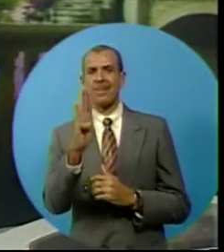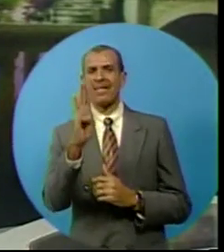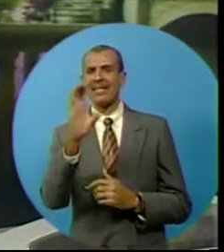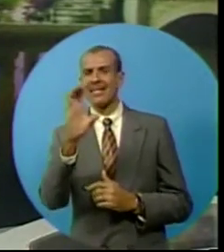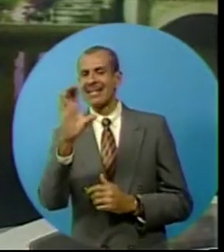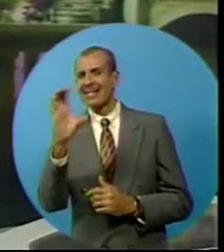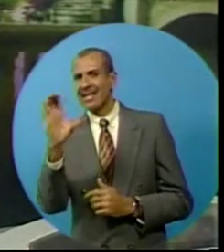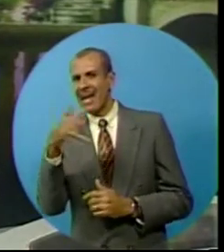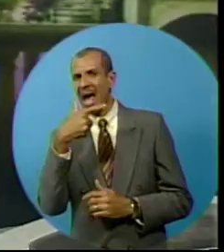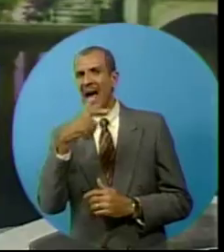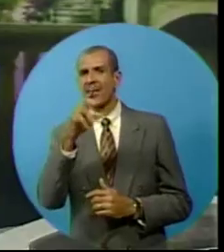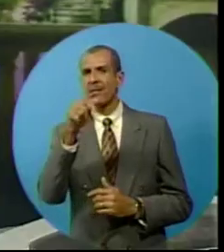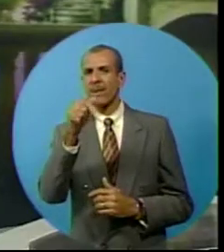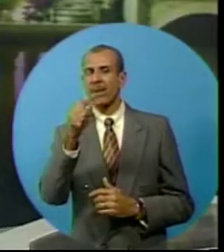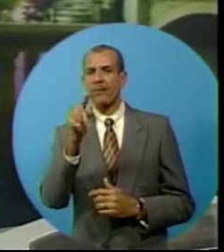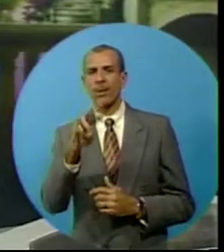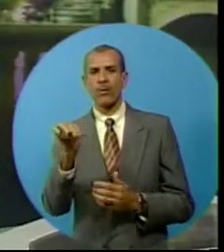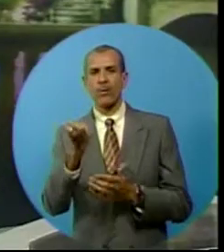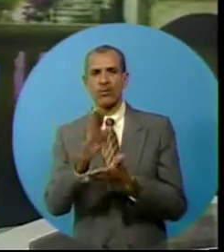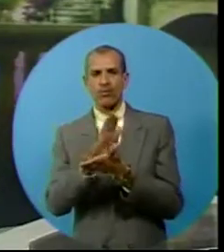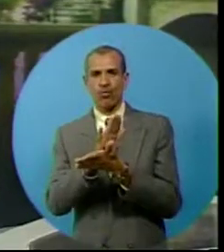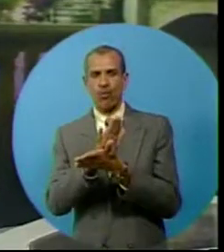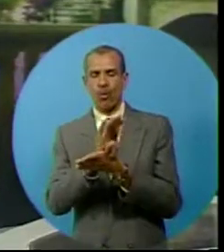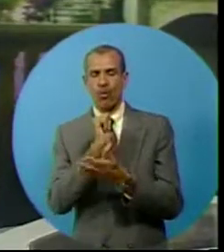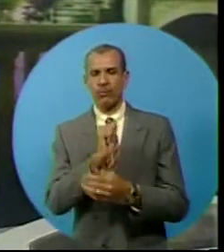College, and the Springer Memorial School.